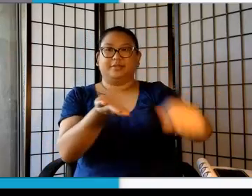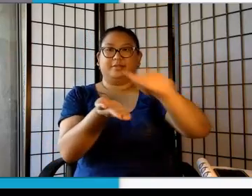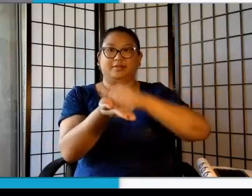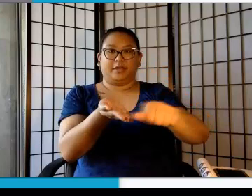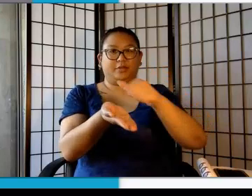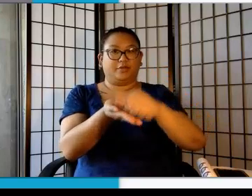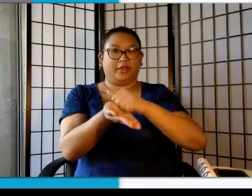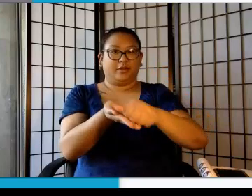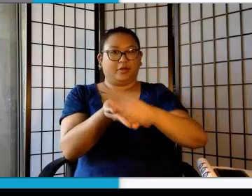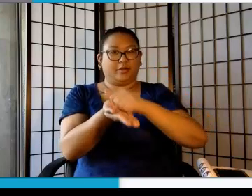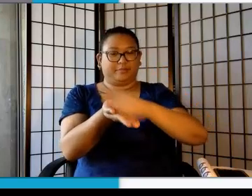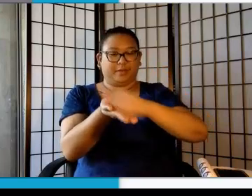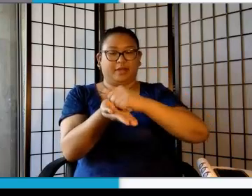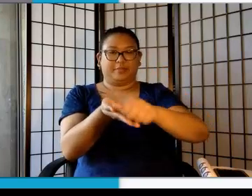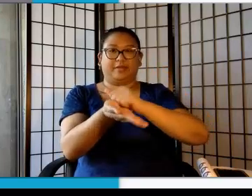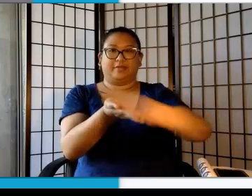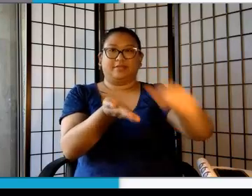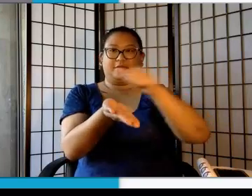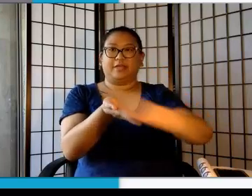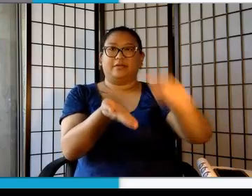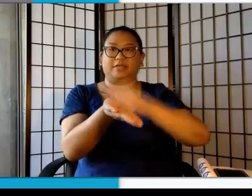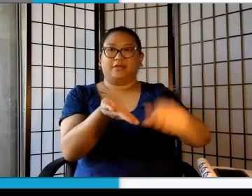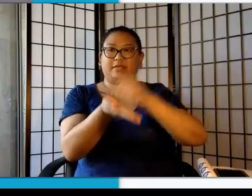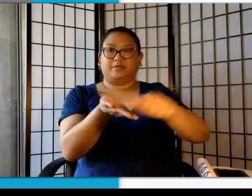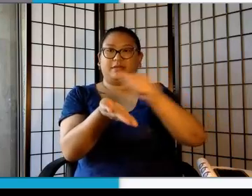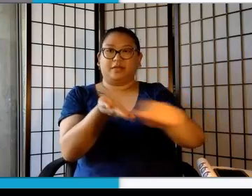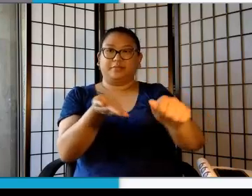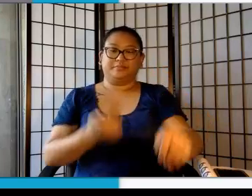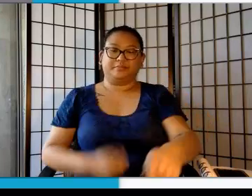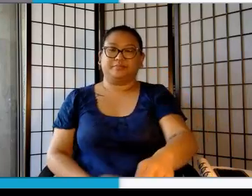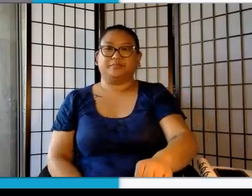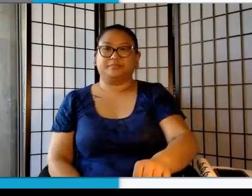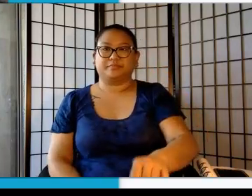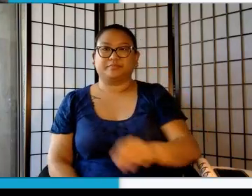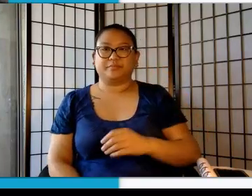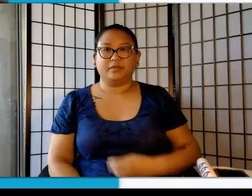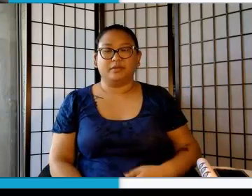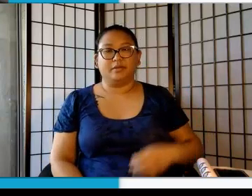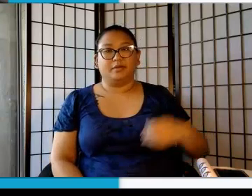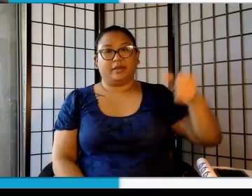Grate. Okay. When you grate, you don't go up and down like this. Down, down, down, down, down.